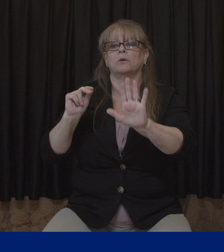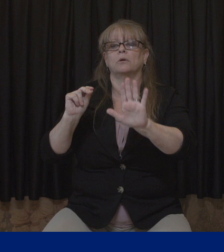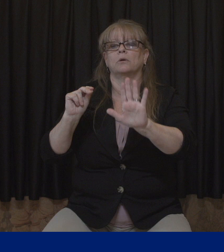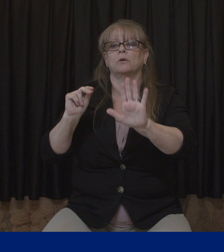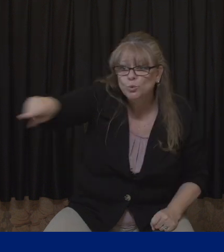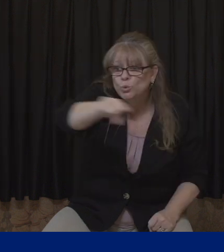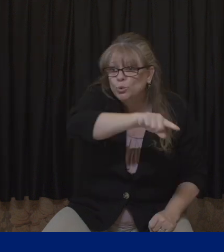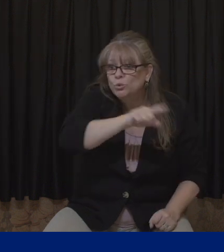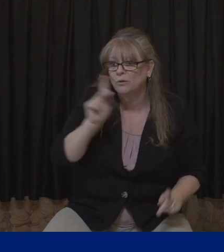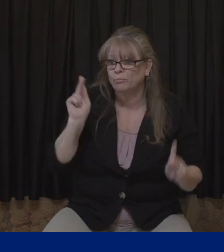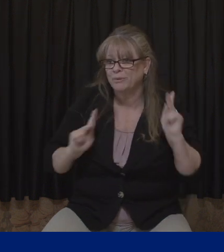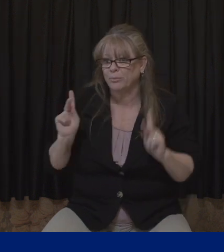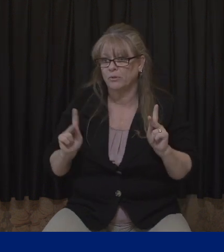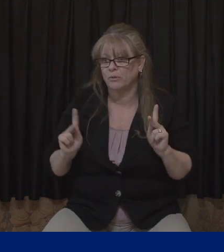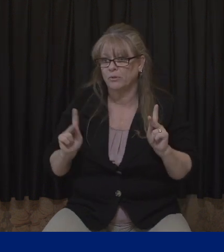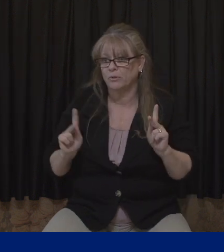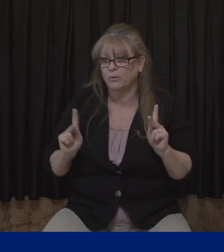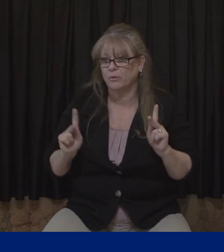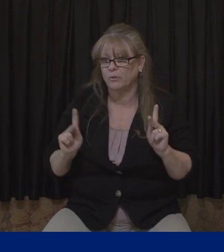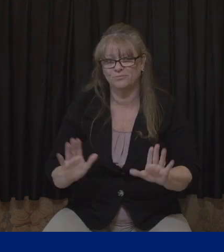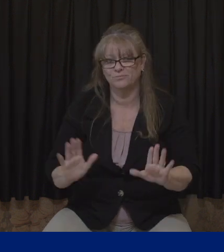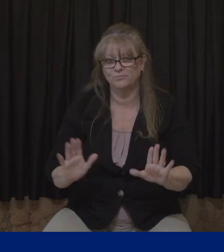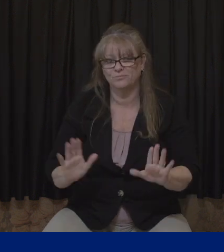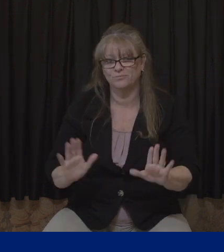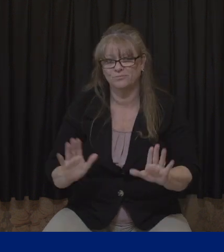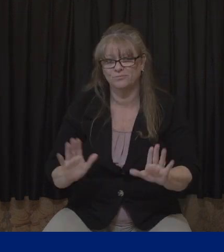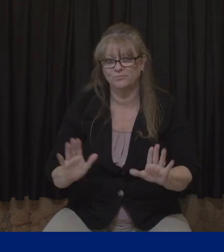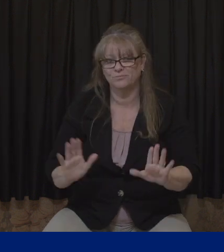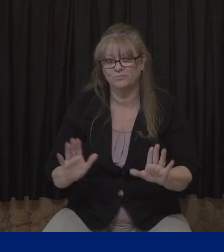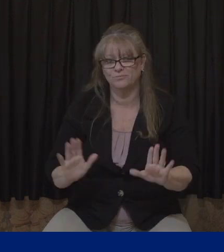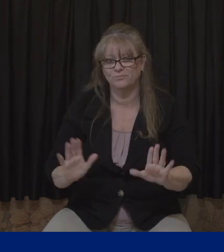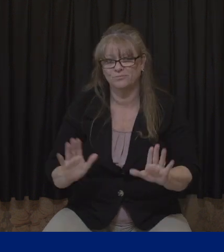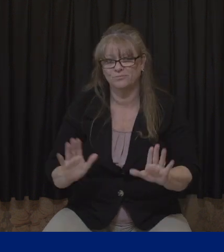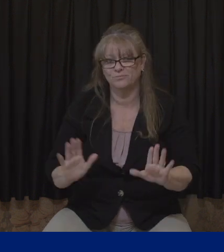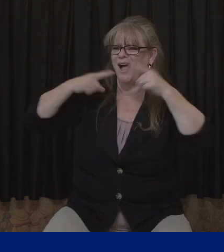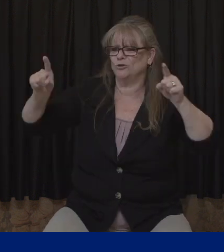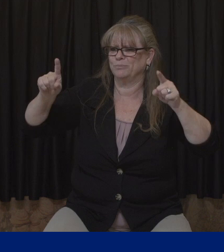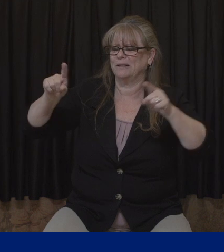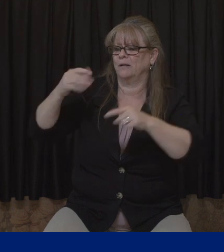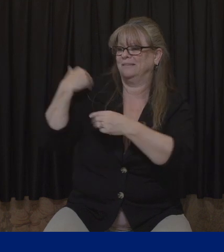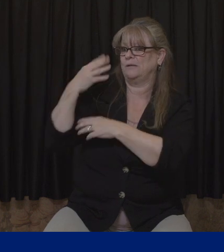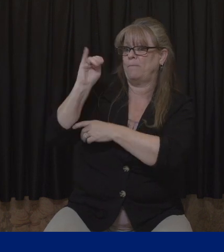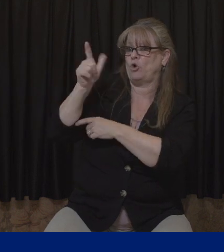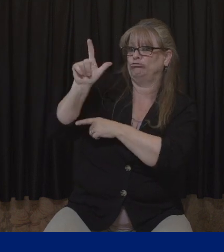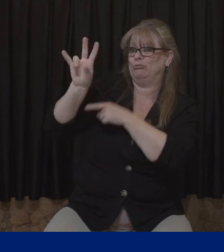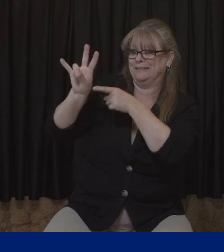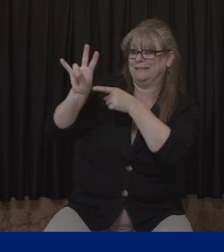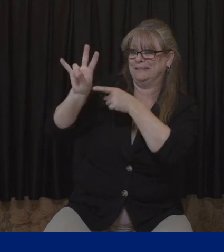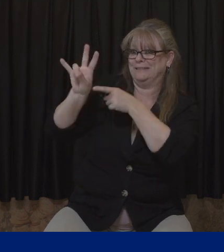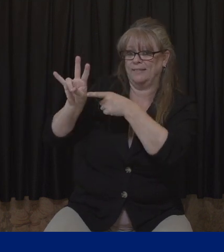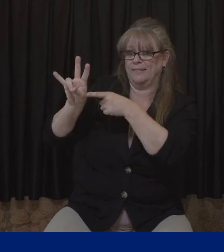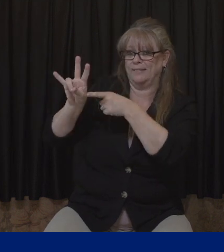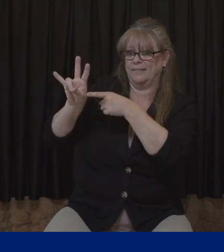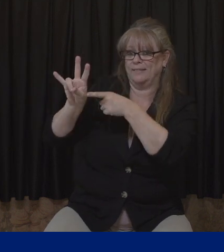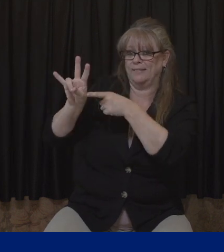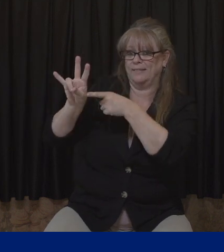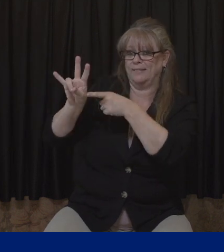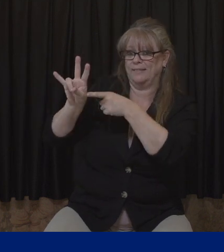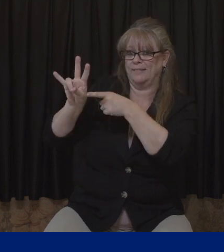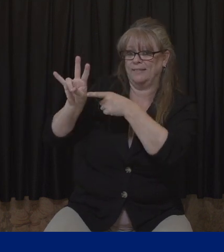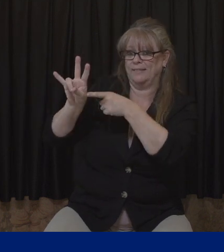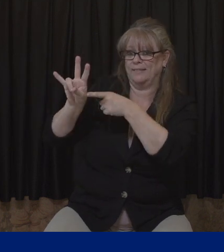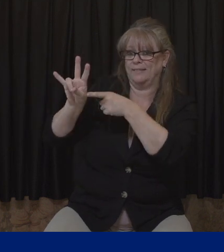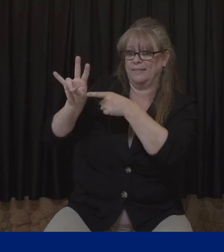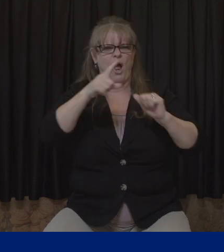define success March 27th when we instituted the order, and that's still how we define success today. And many people sort